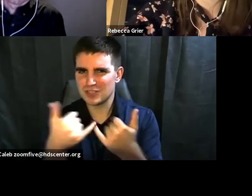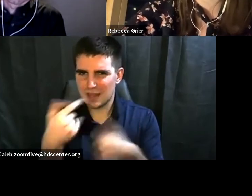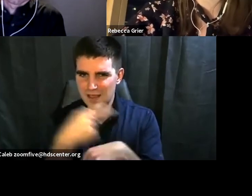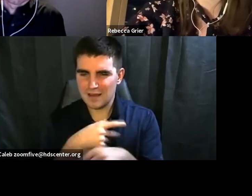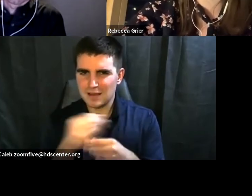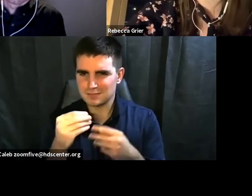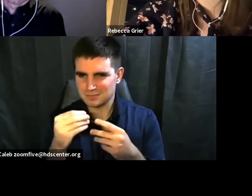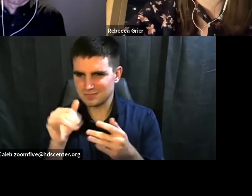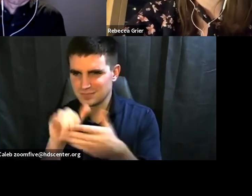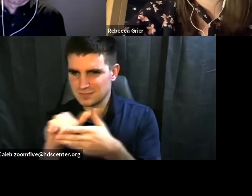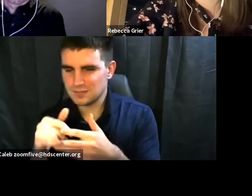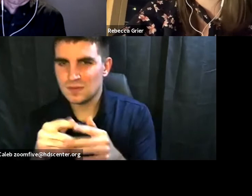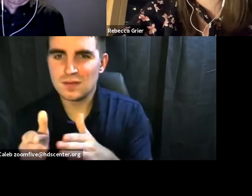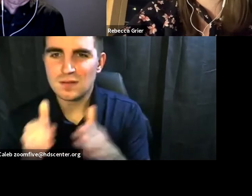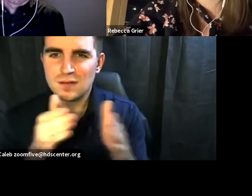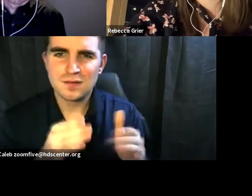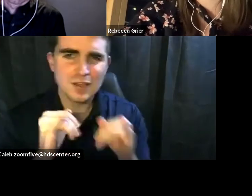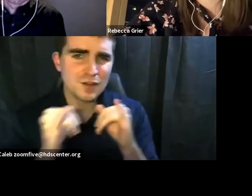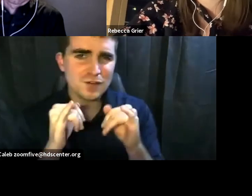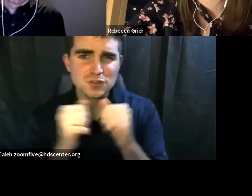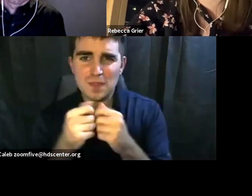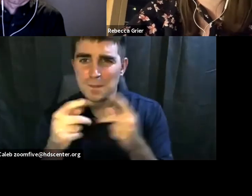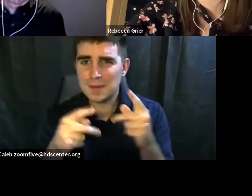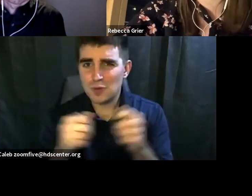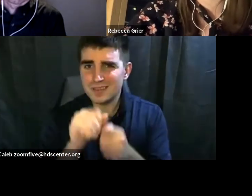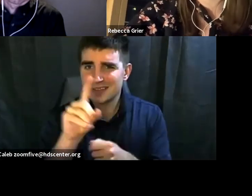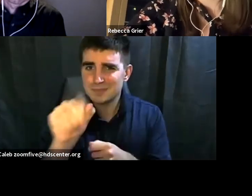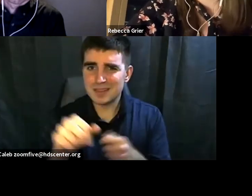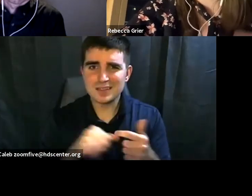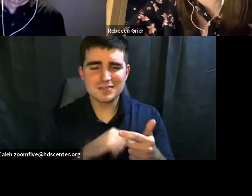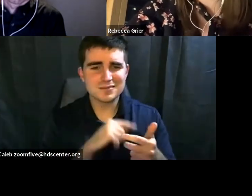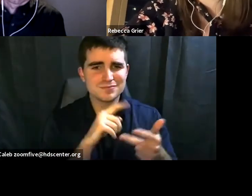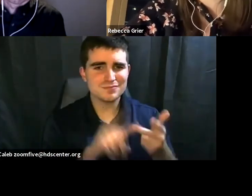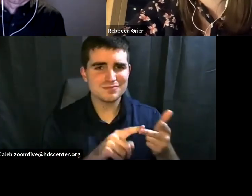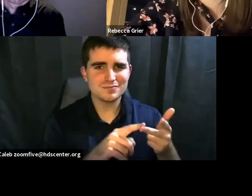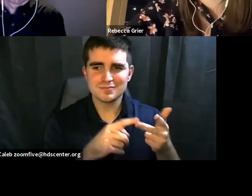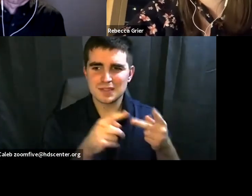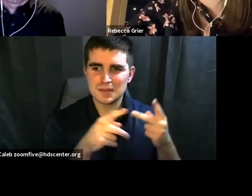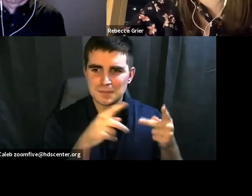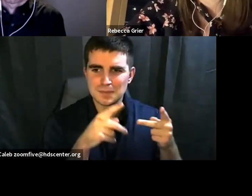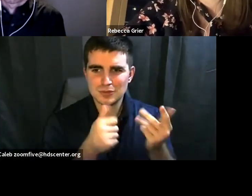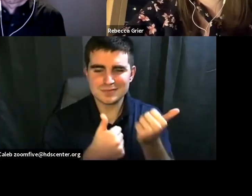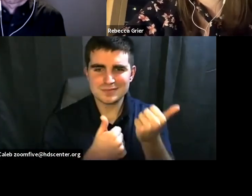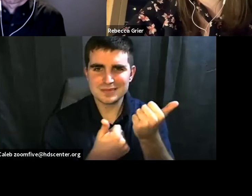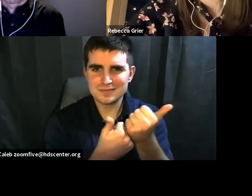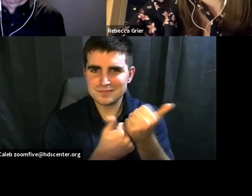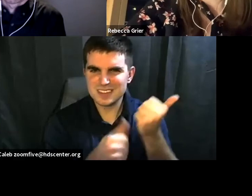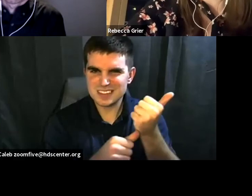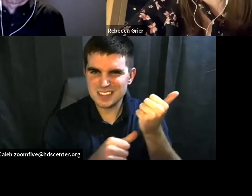such, and then interviews with individuals with disabilities as well as individuals who assist them or work with